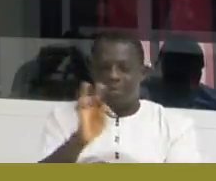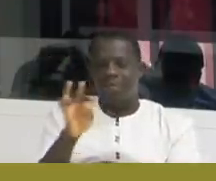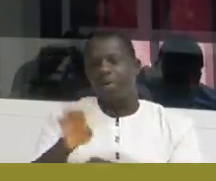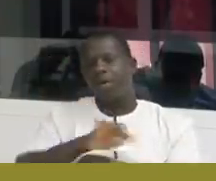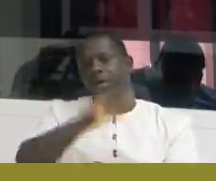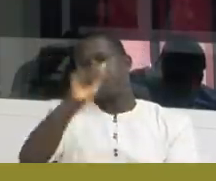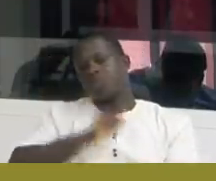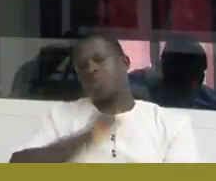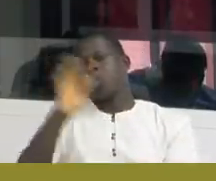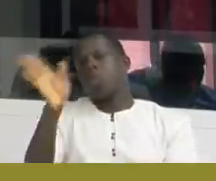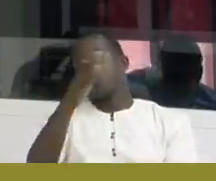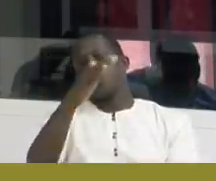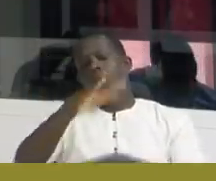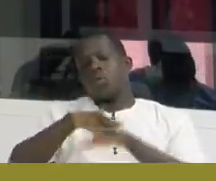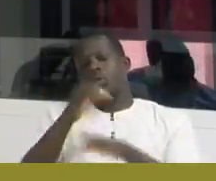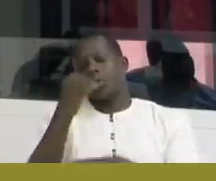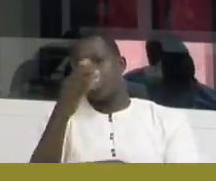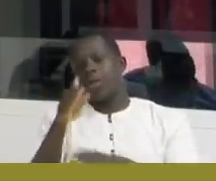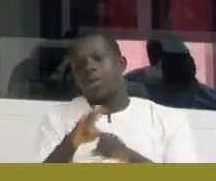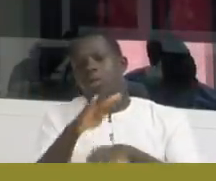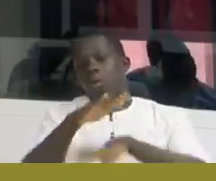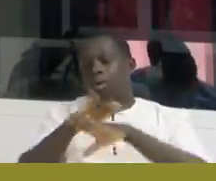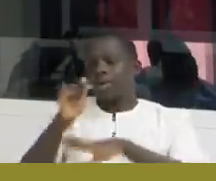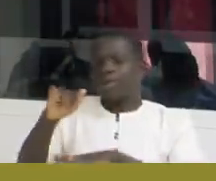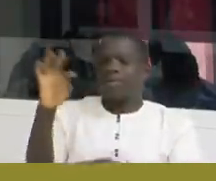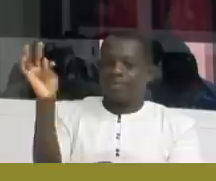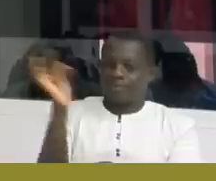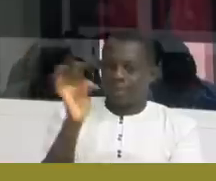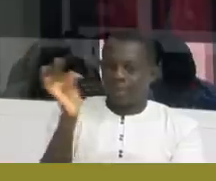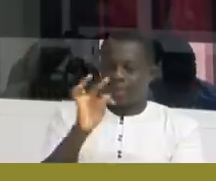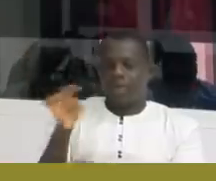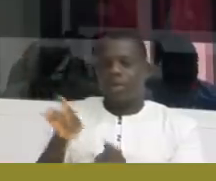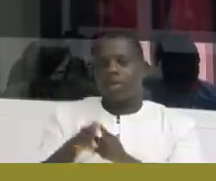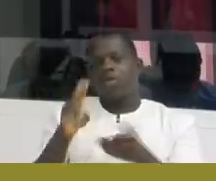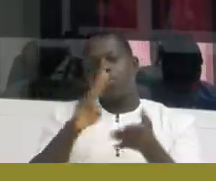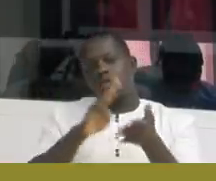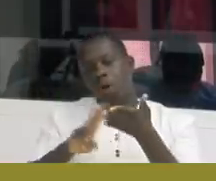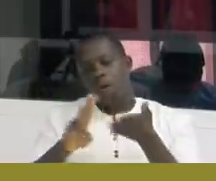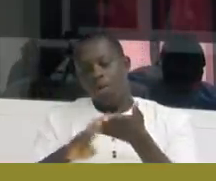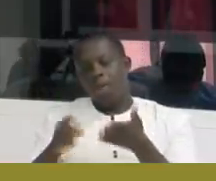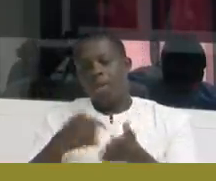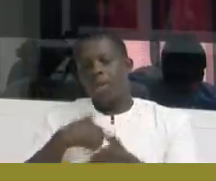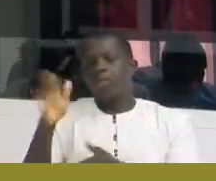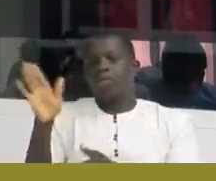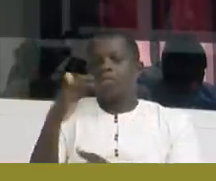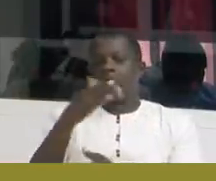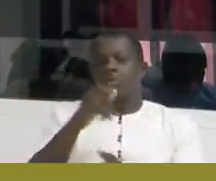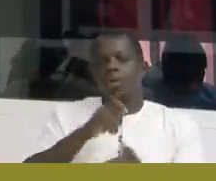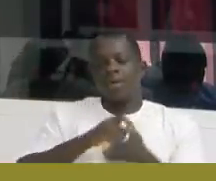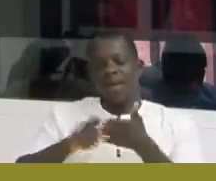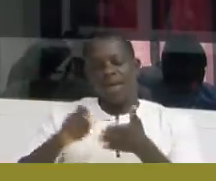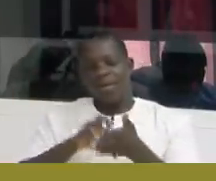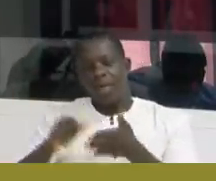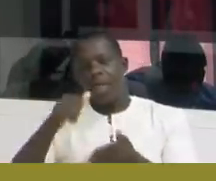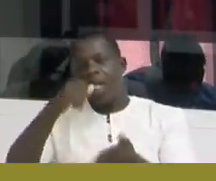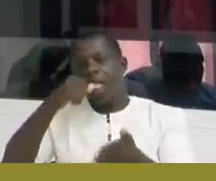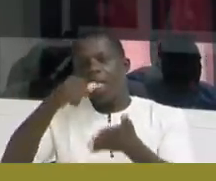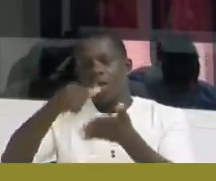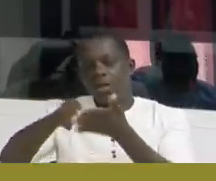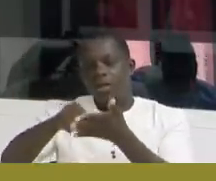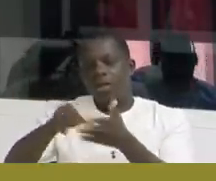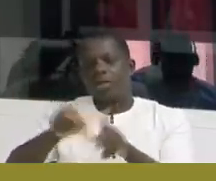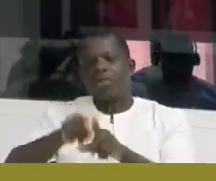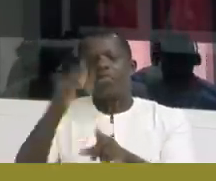he went on to say that on that Friday, it was normal. I was writing a letter. That is